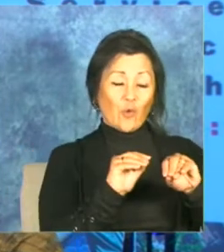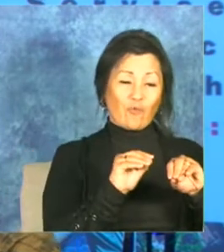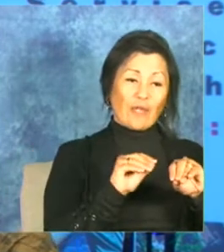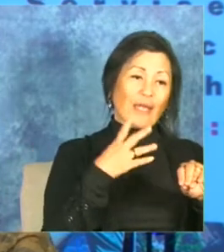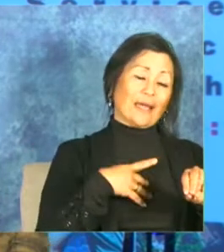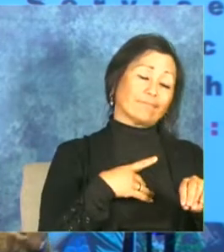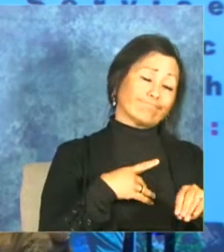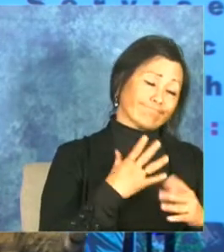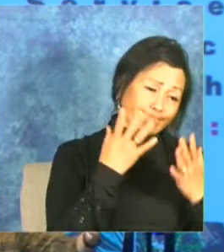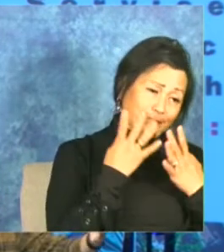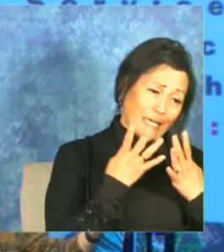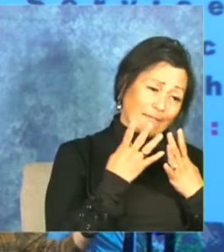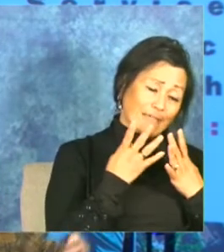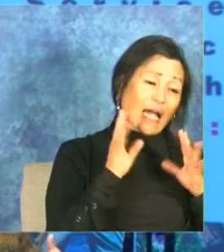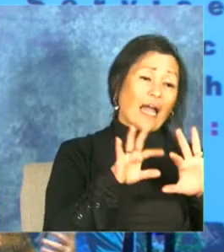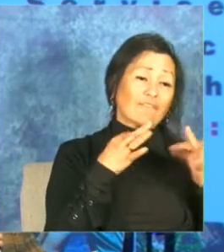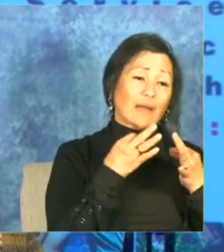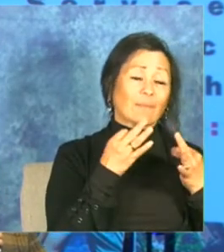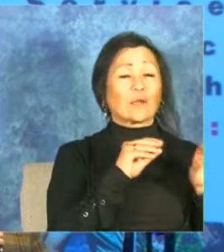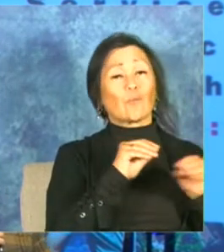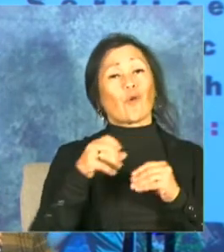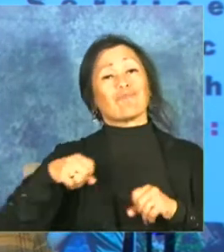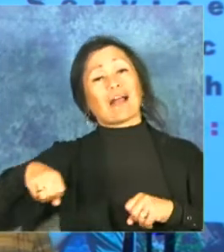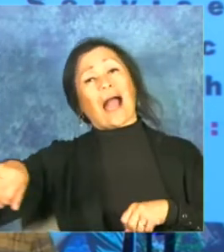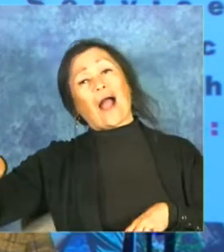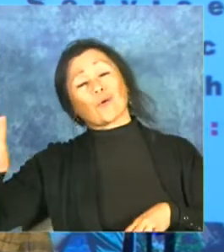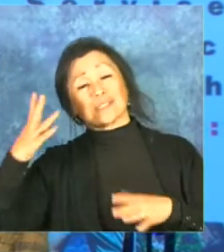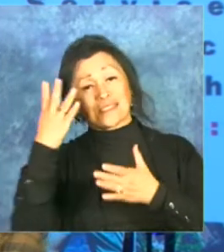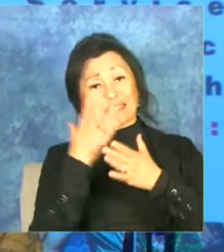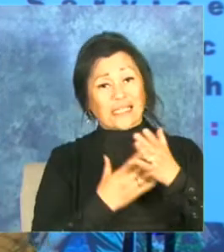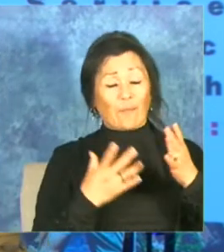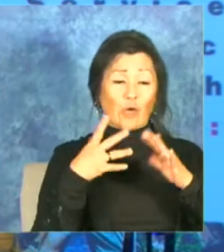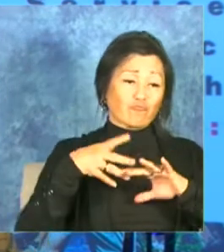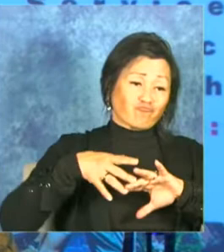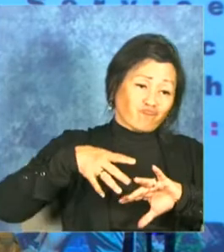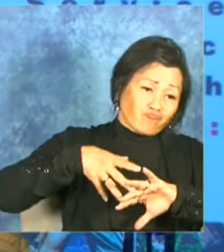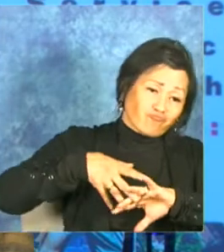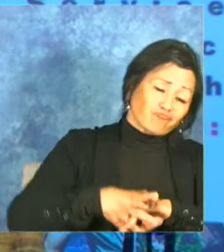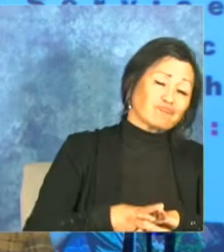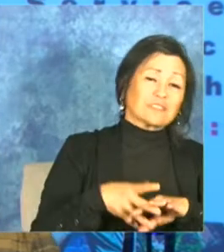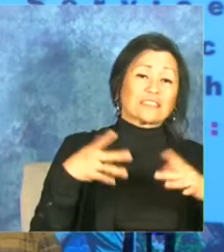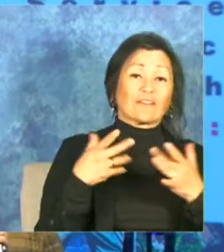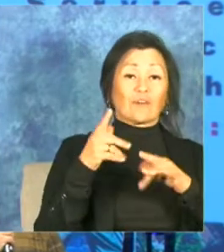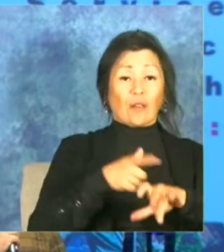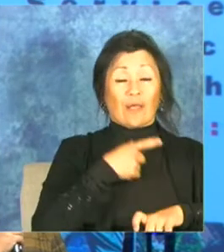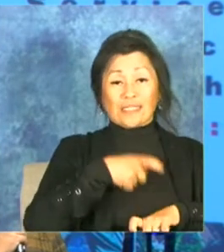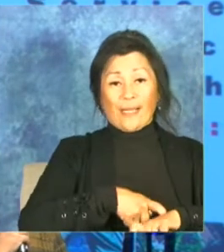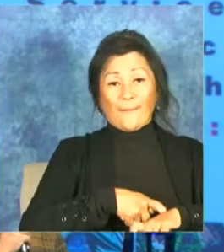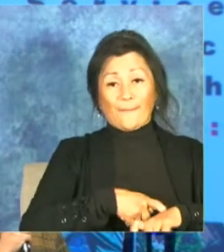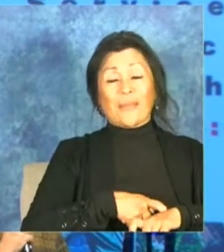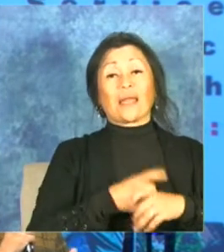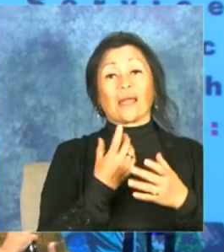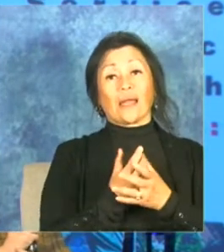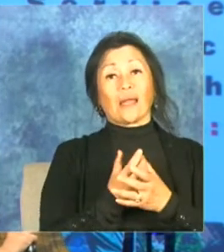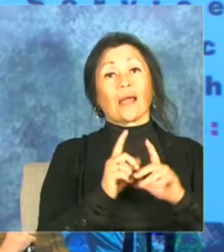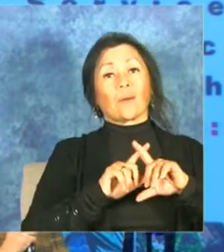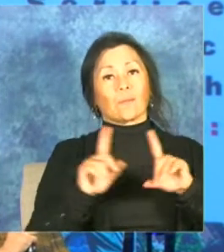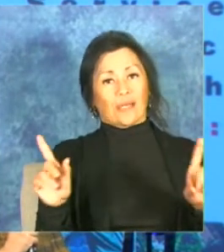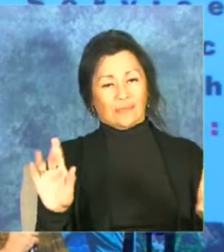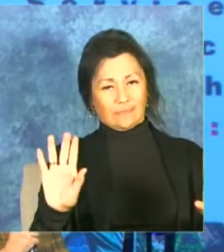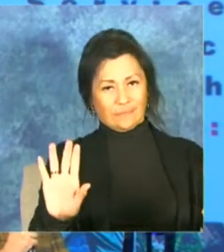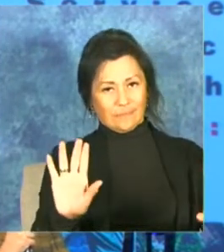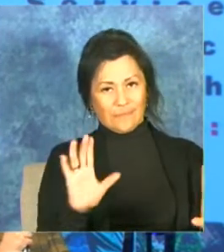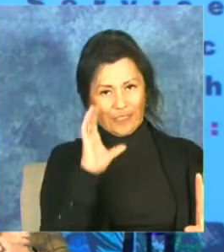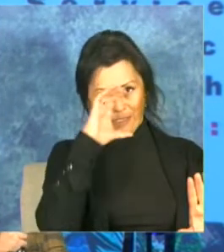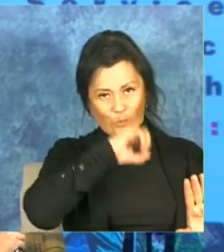unfortunately have to see families move out, and some will dig roots in here, like you were saying, for a very, very long time. But here's the kind of